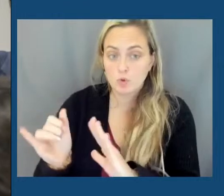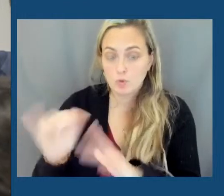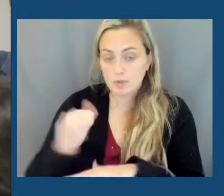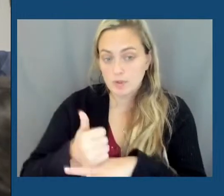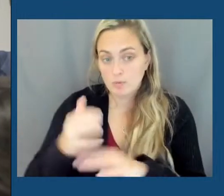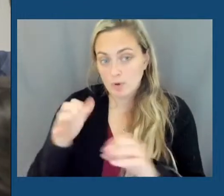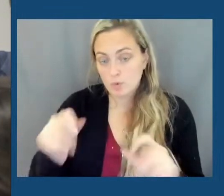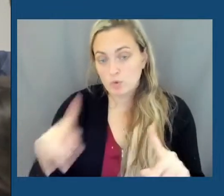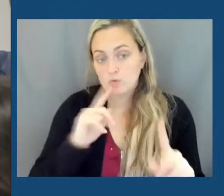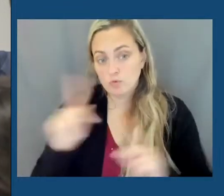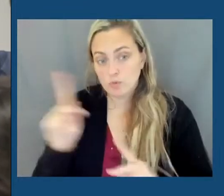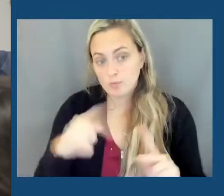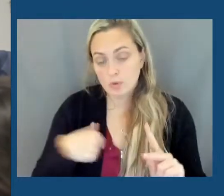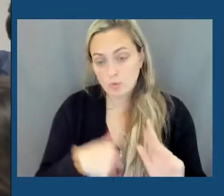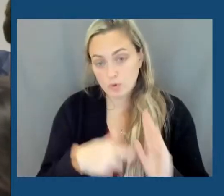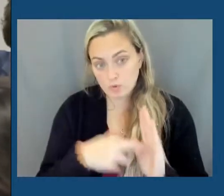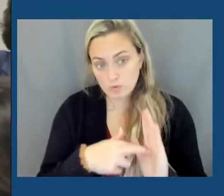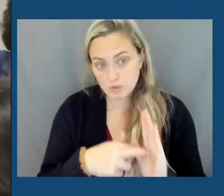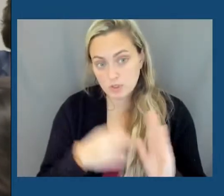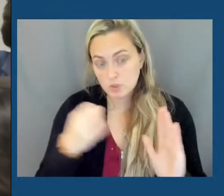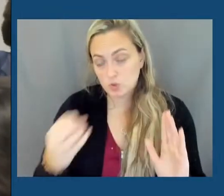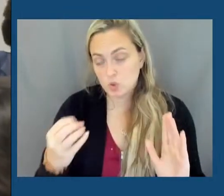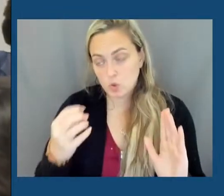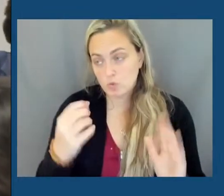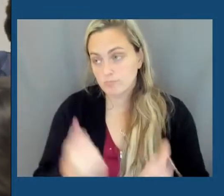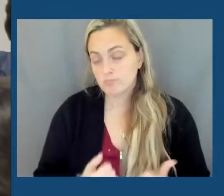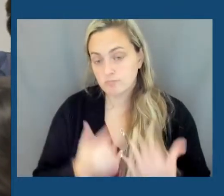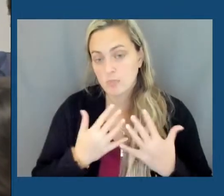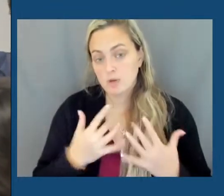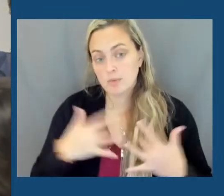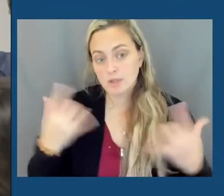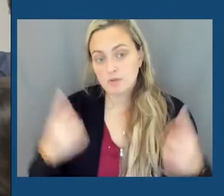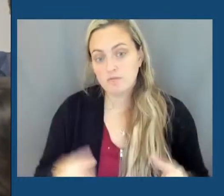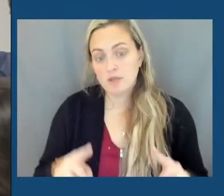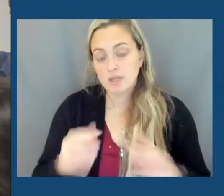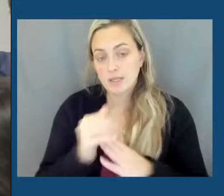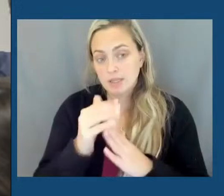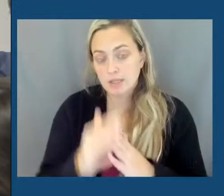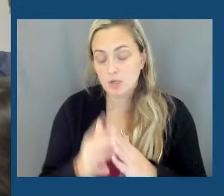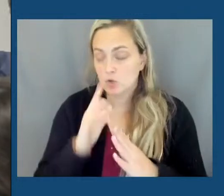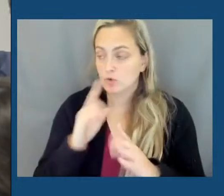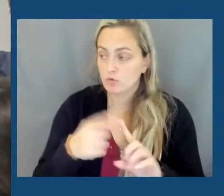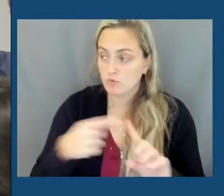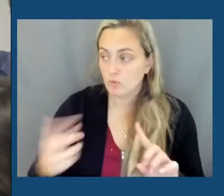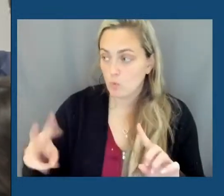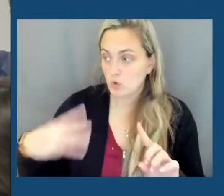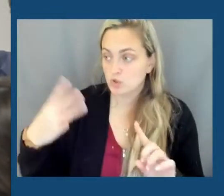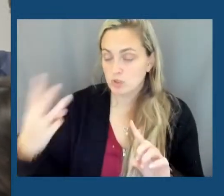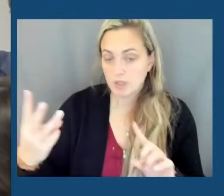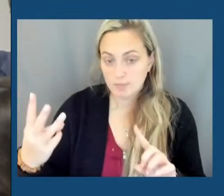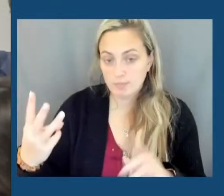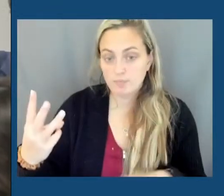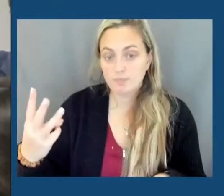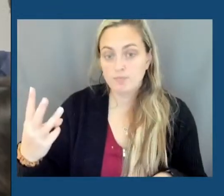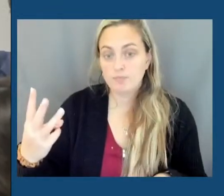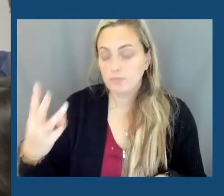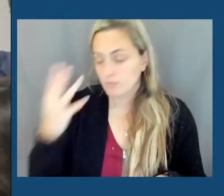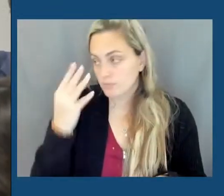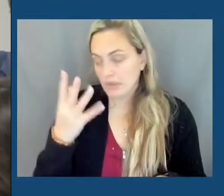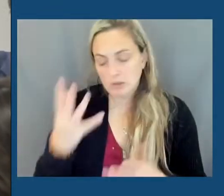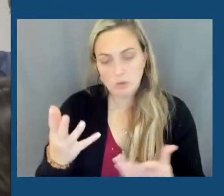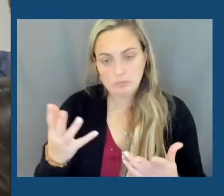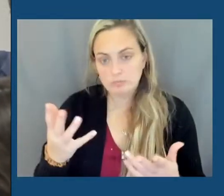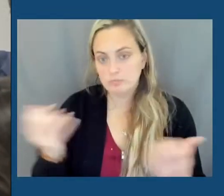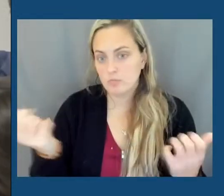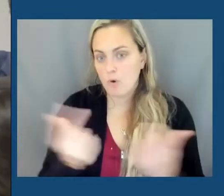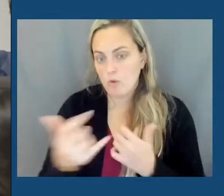people that we all represent. So just inspired by this event and the leadership that came out of Washington. I'm telling you, all the